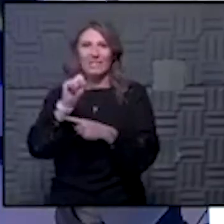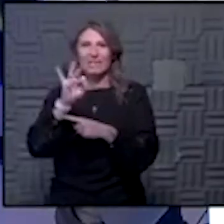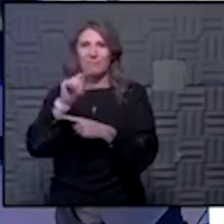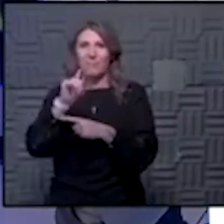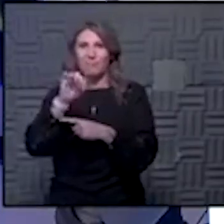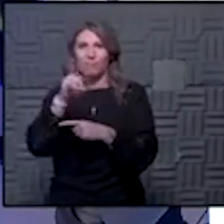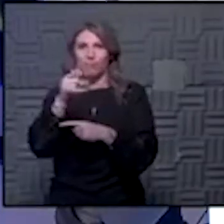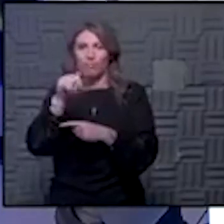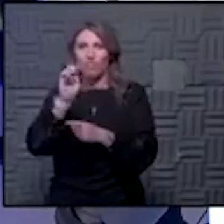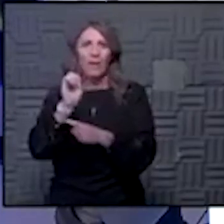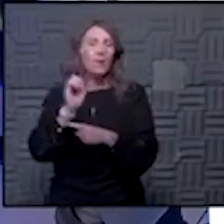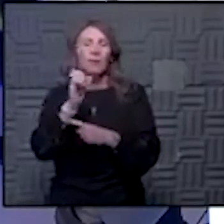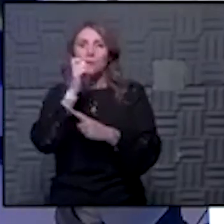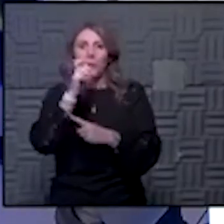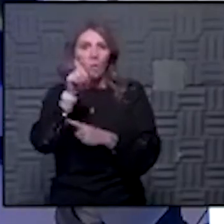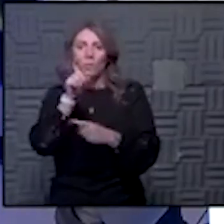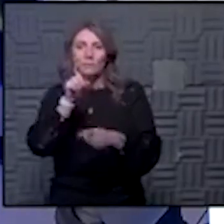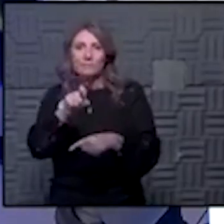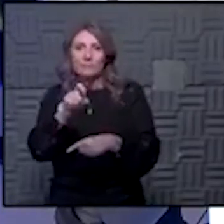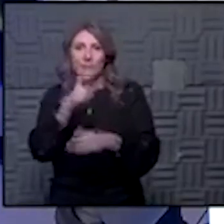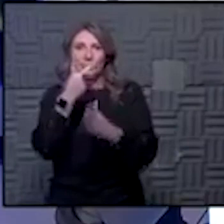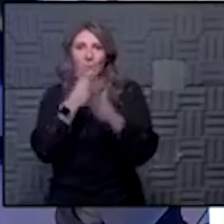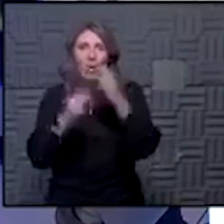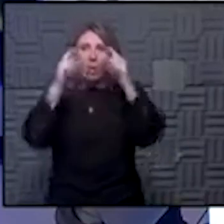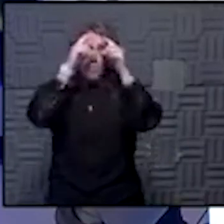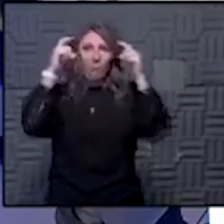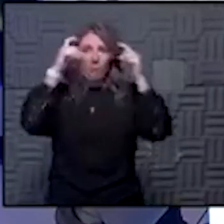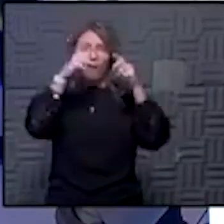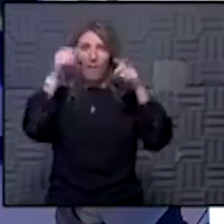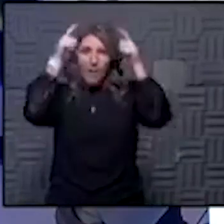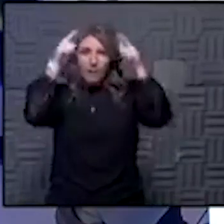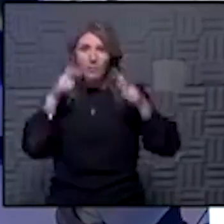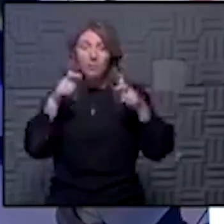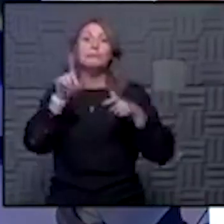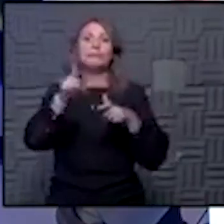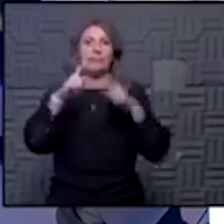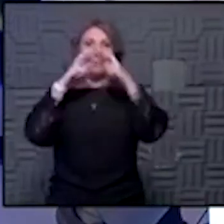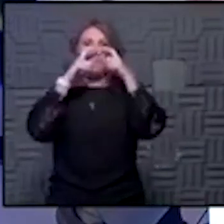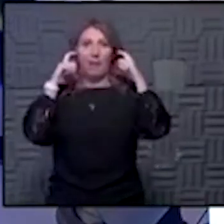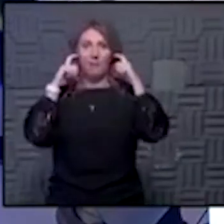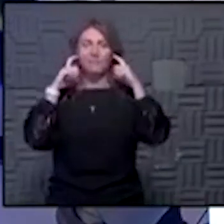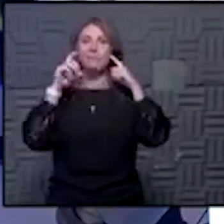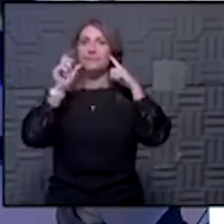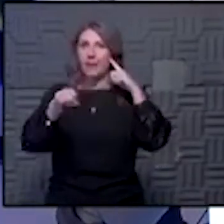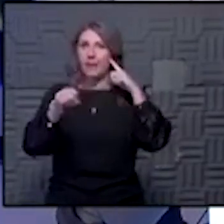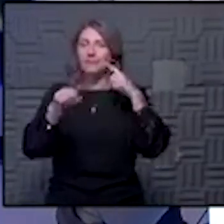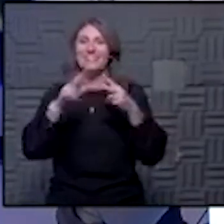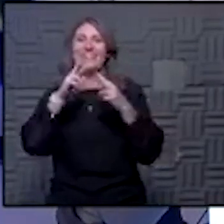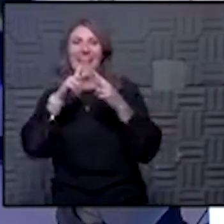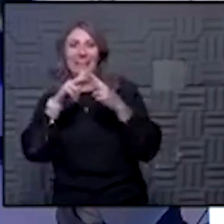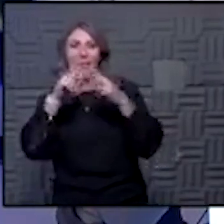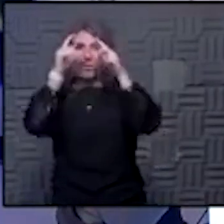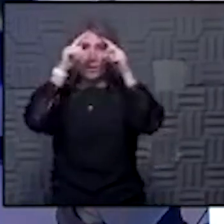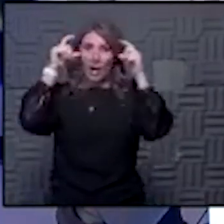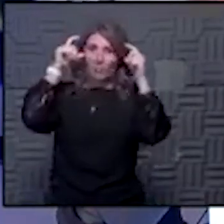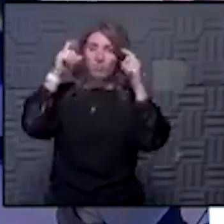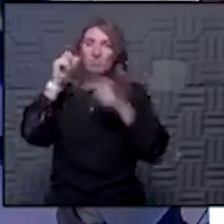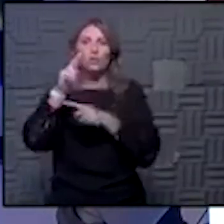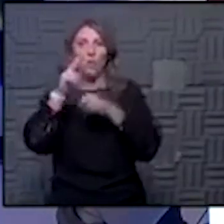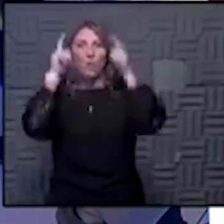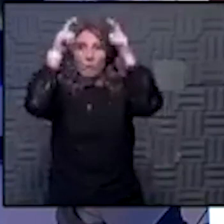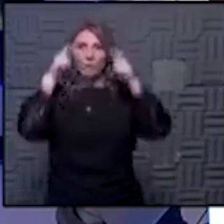shield and the goggles. No, that you don't need. One or the other, really, right? Right. You need the mask, and then either the face shield or the eye protection with the